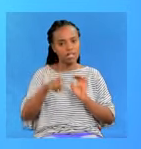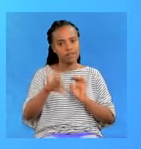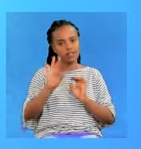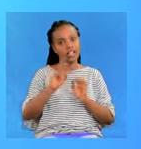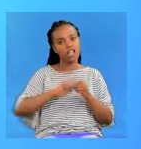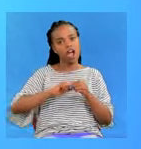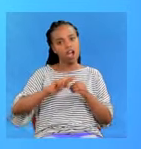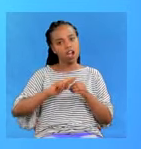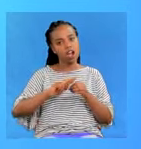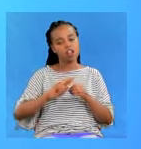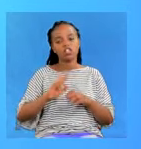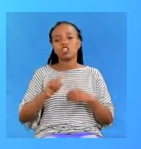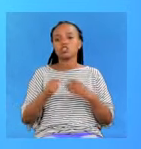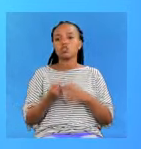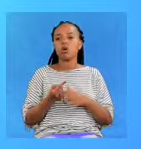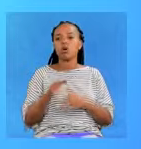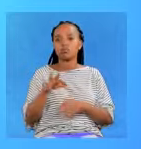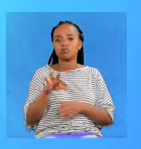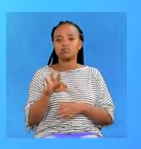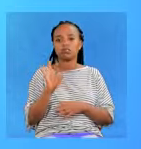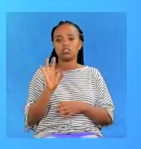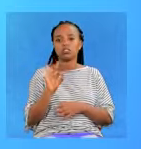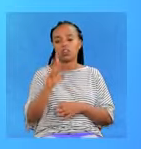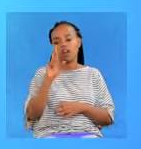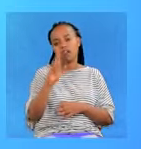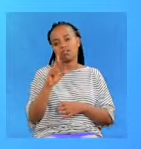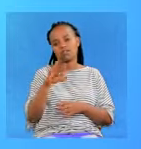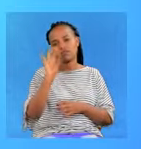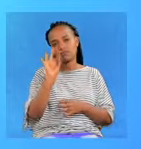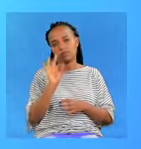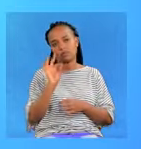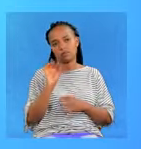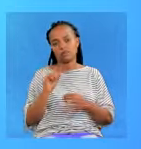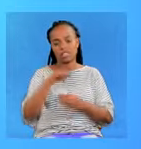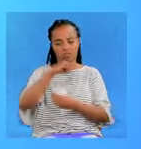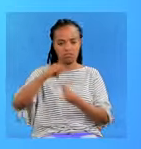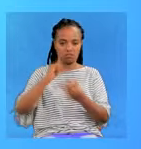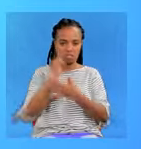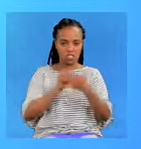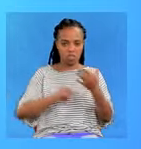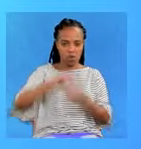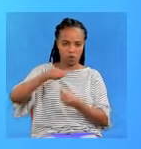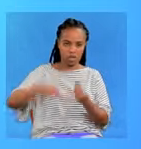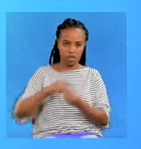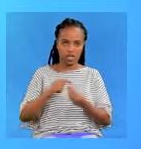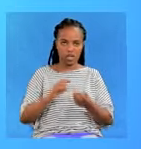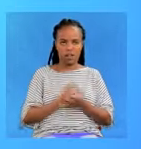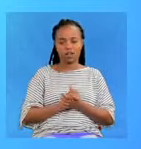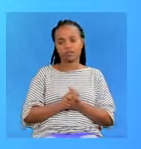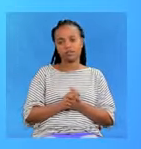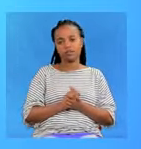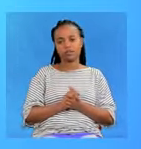radius. So let's see the question. Let's draw it. We have a circle here,